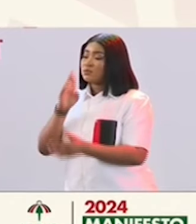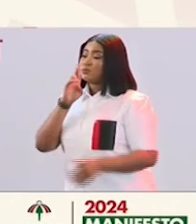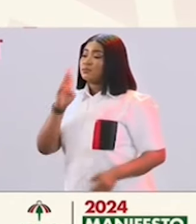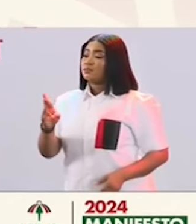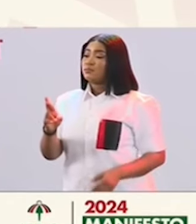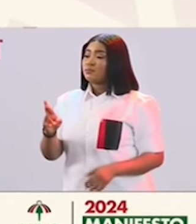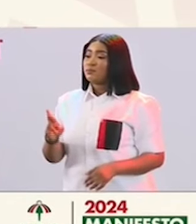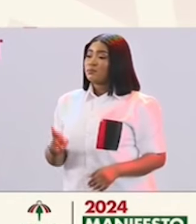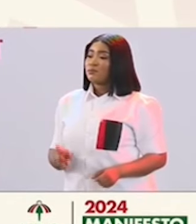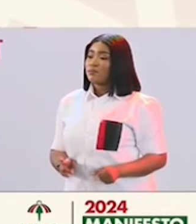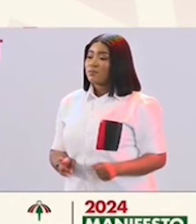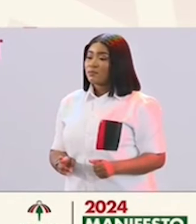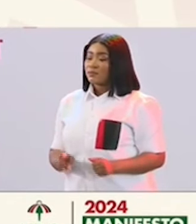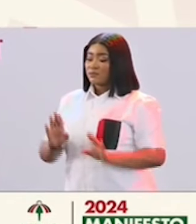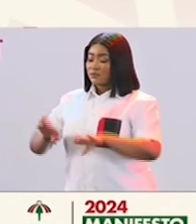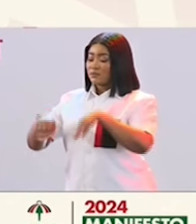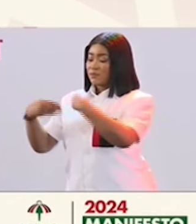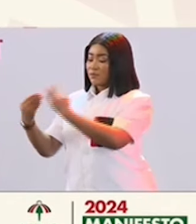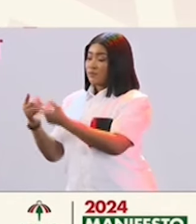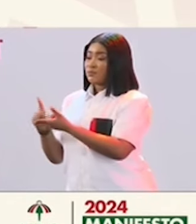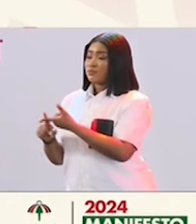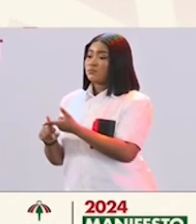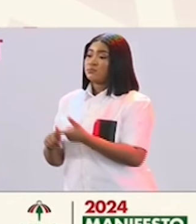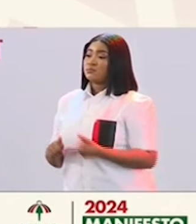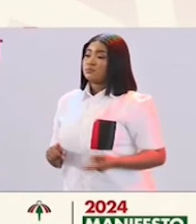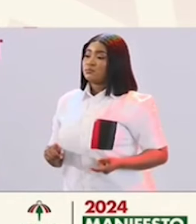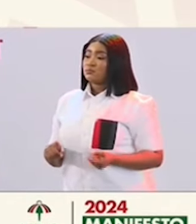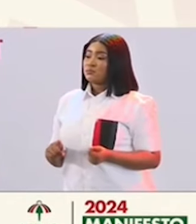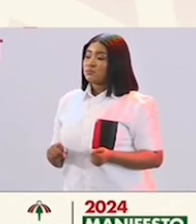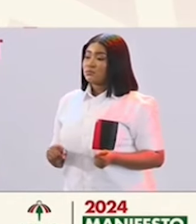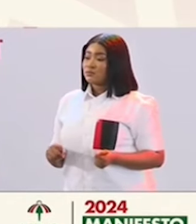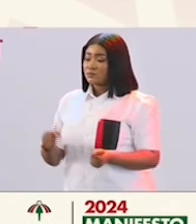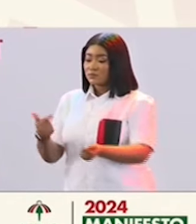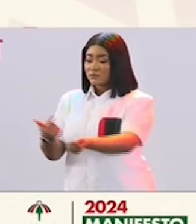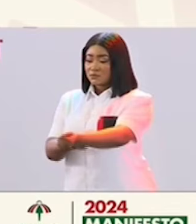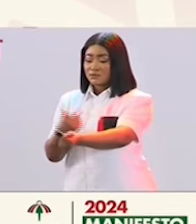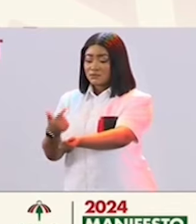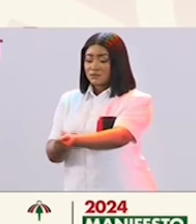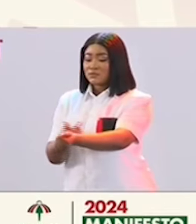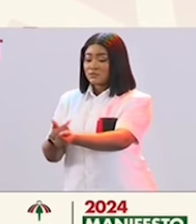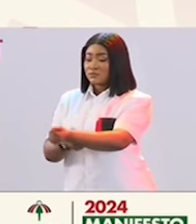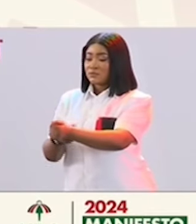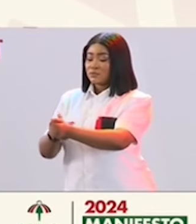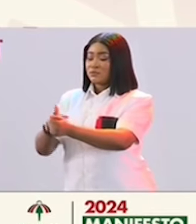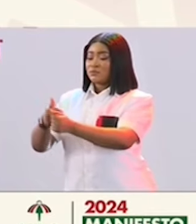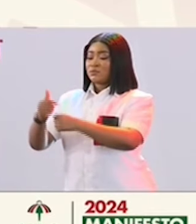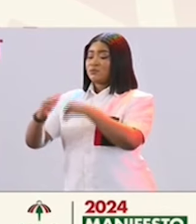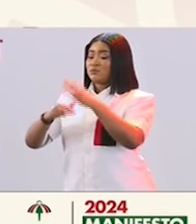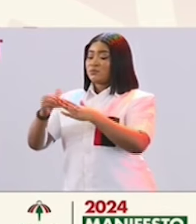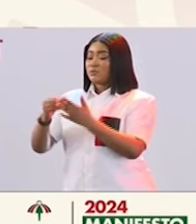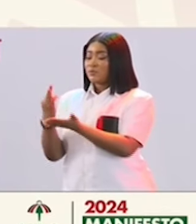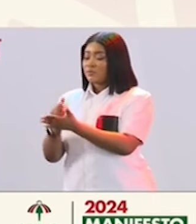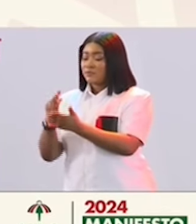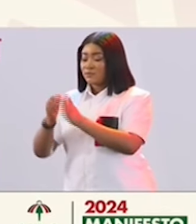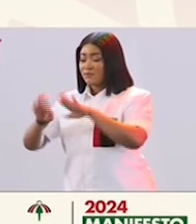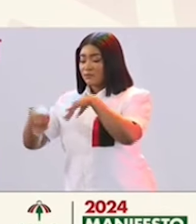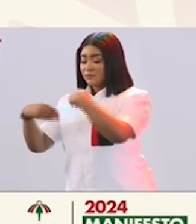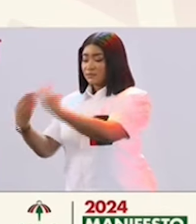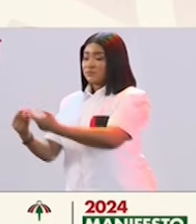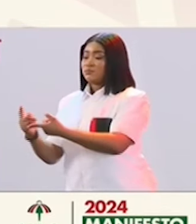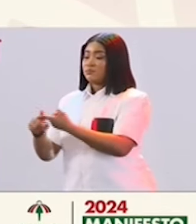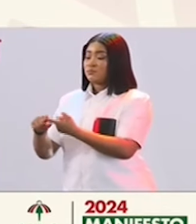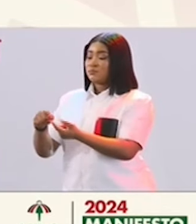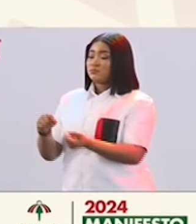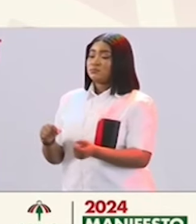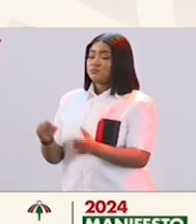the ESLA that we handed over to them. We handed over to them Ghana Infrastructure Investment Fund. Handed over to them a